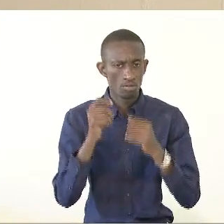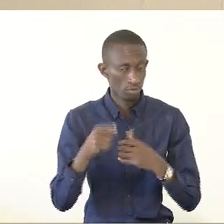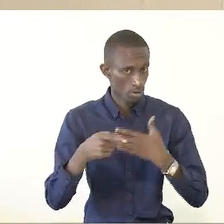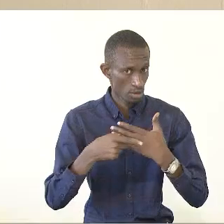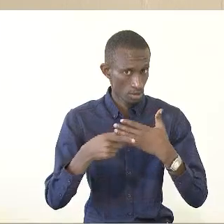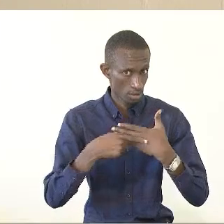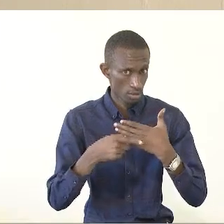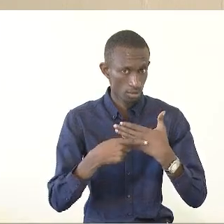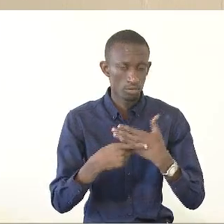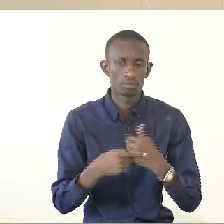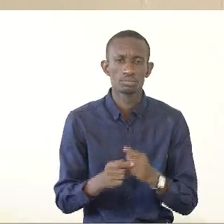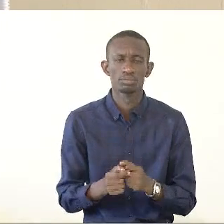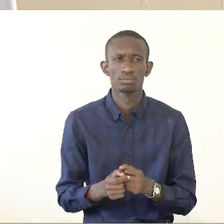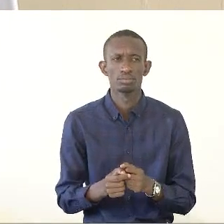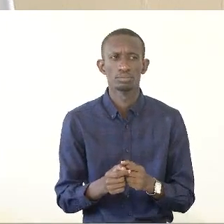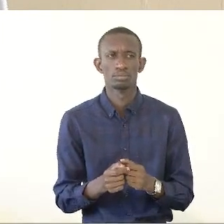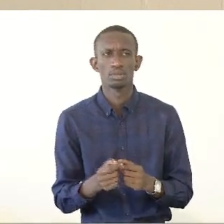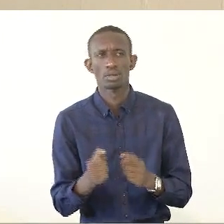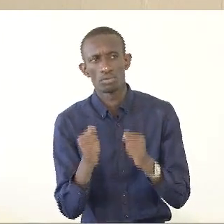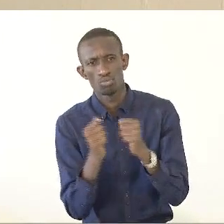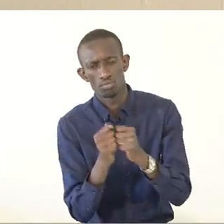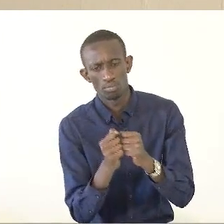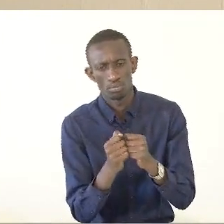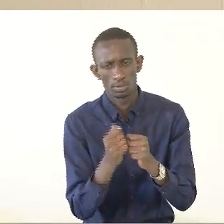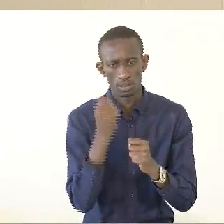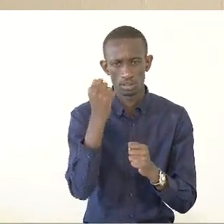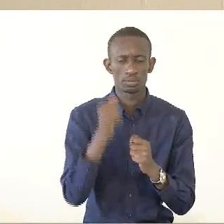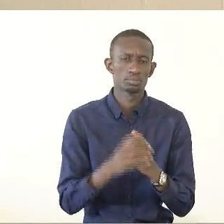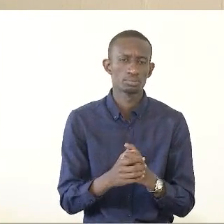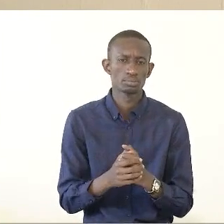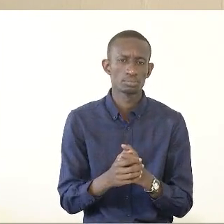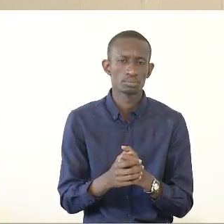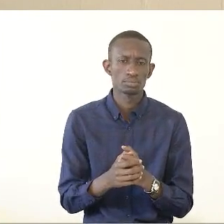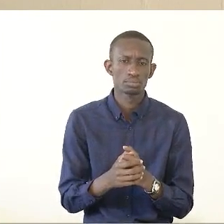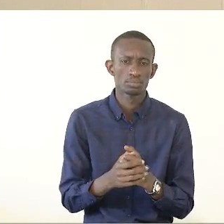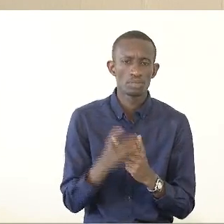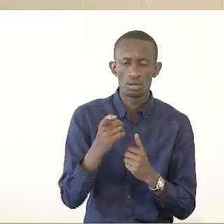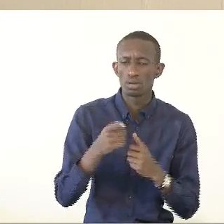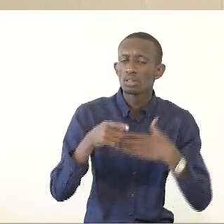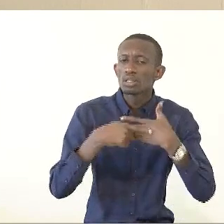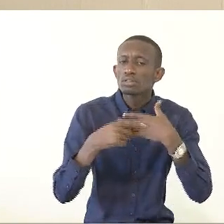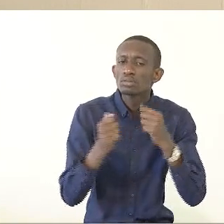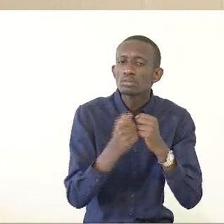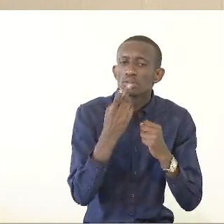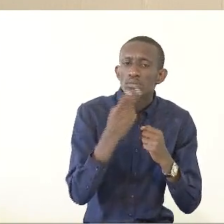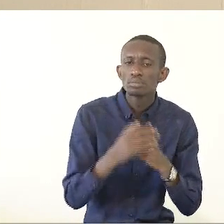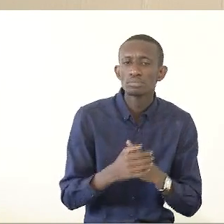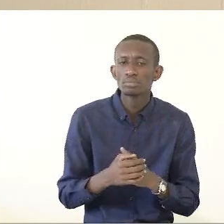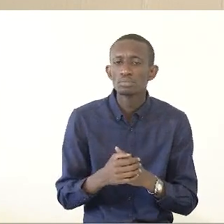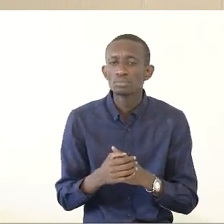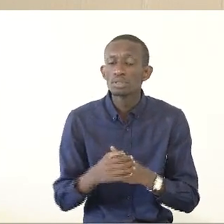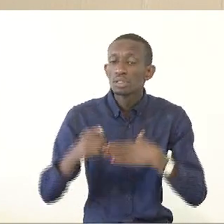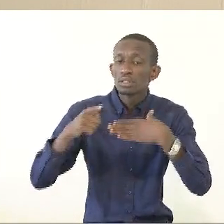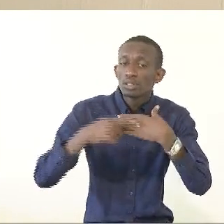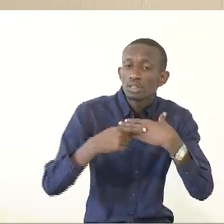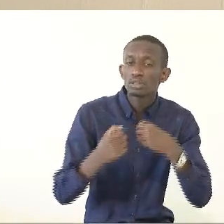3 gives -15. What do we have here? It is -12. Here it's